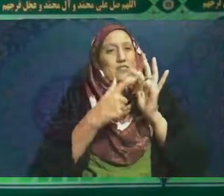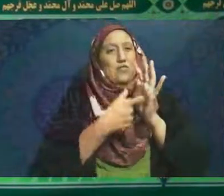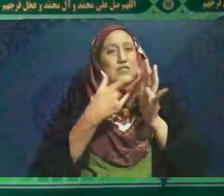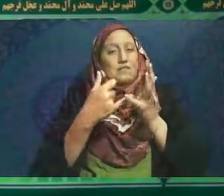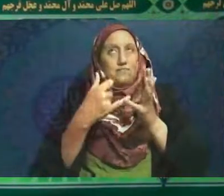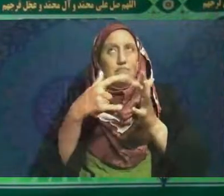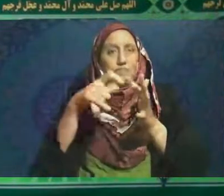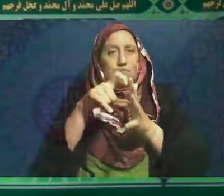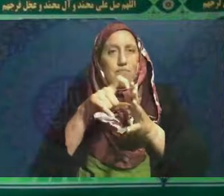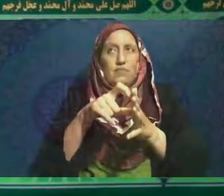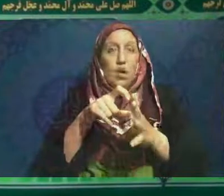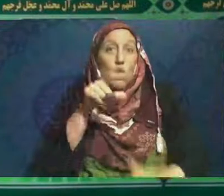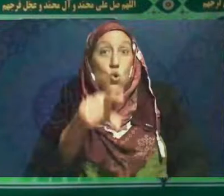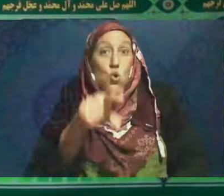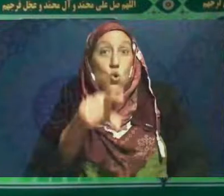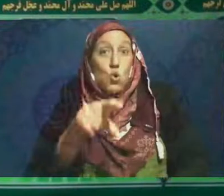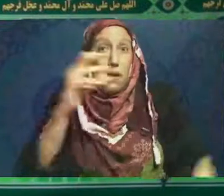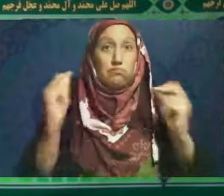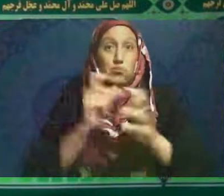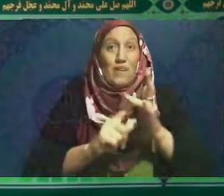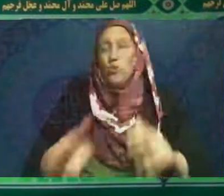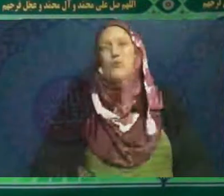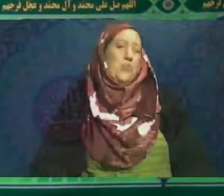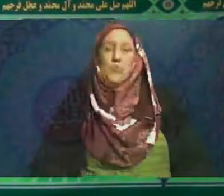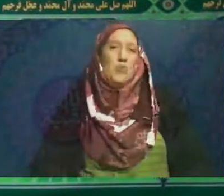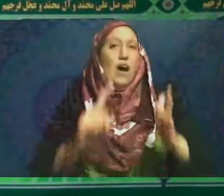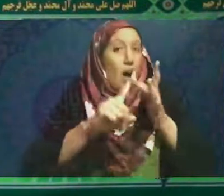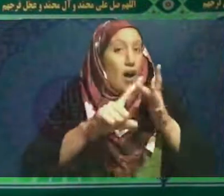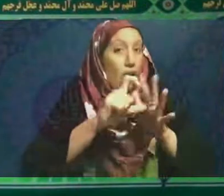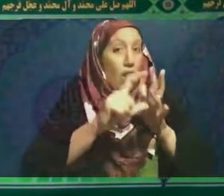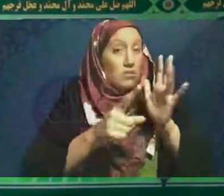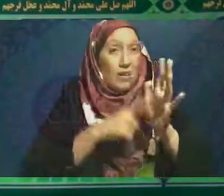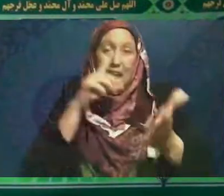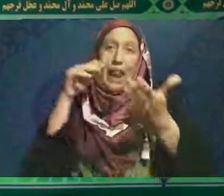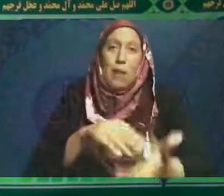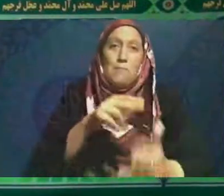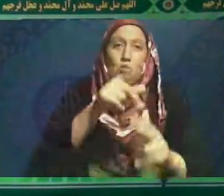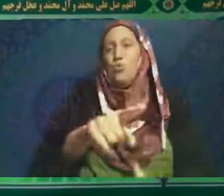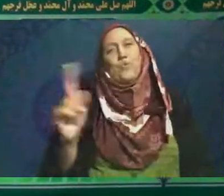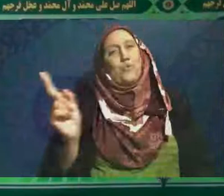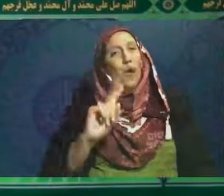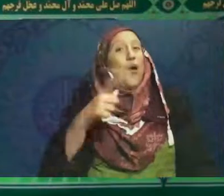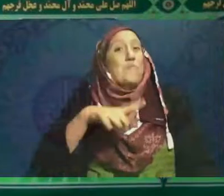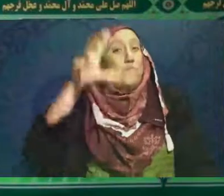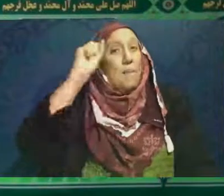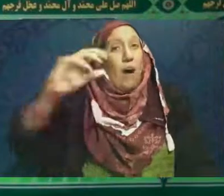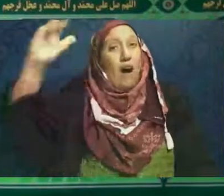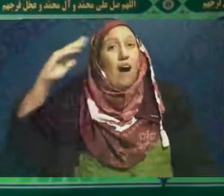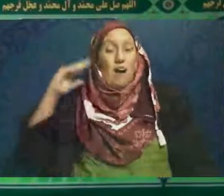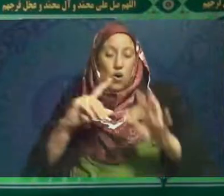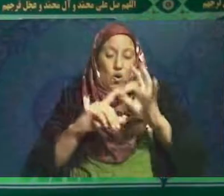to intercede? Because the infidels of Quraysh, they assume that, oh, all right, you see why I'm prostrating before